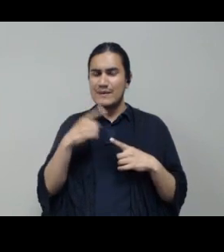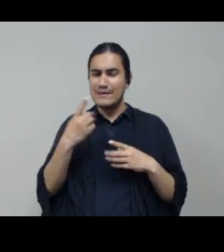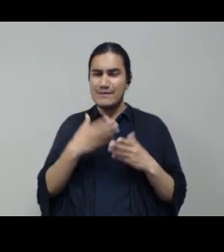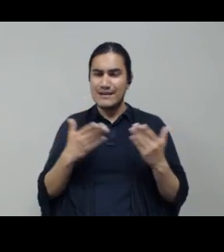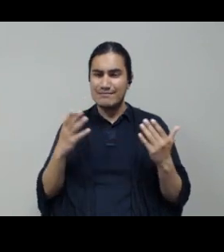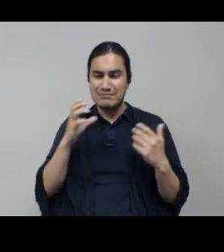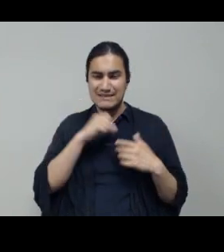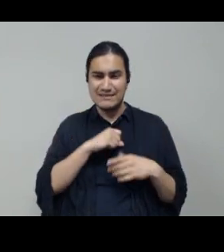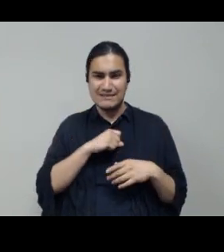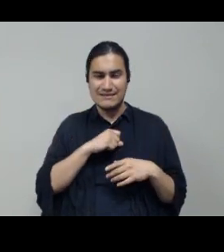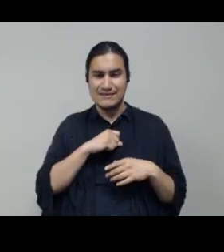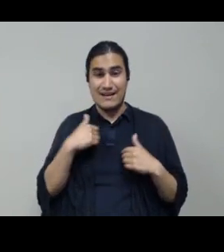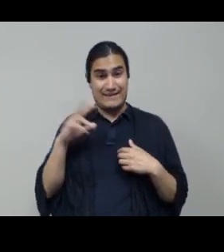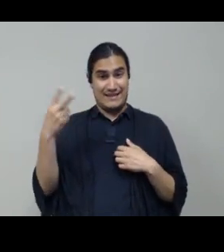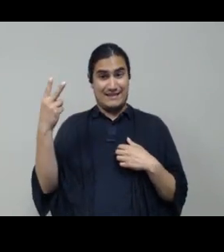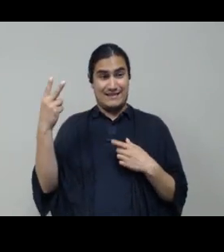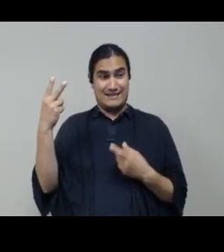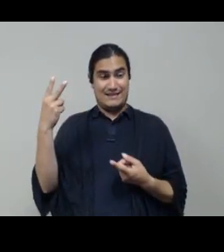Do I have a second?